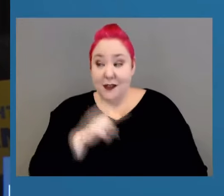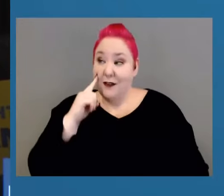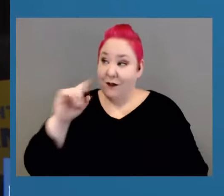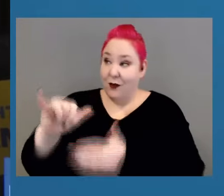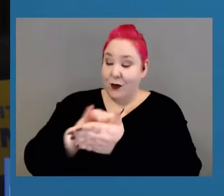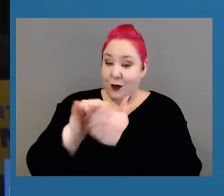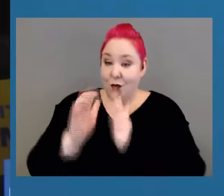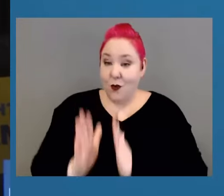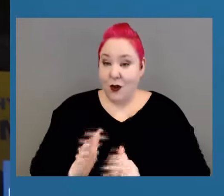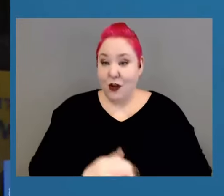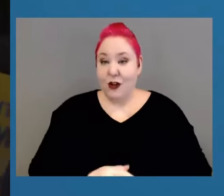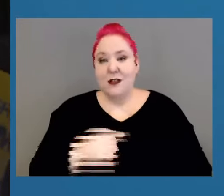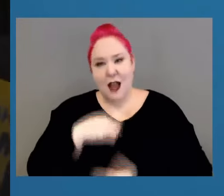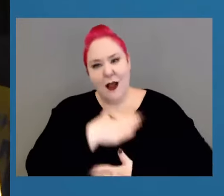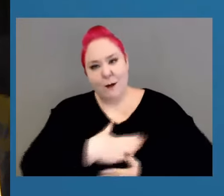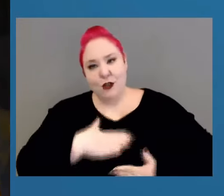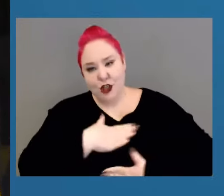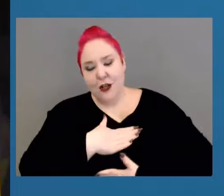I appreciate it.